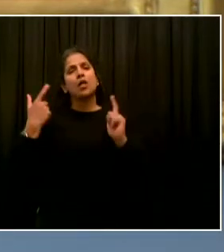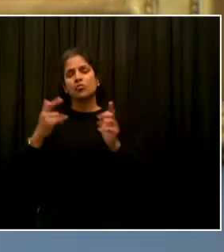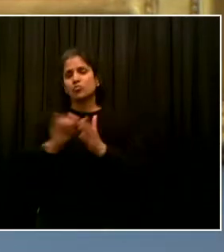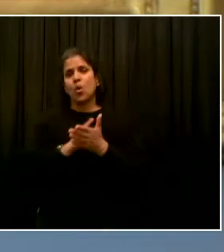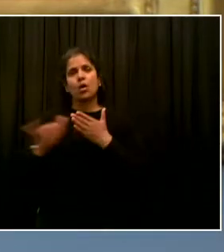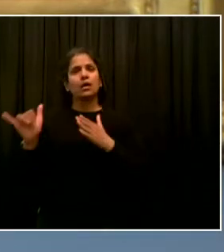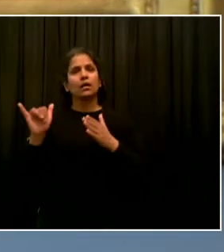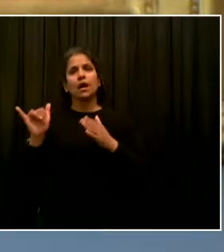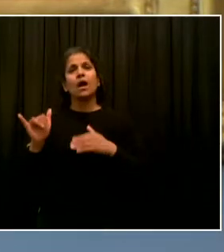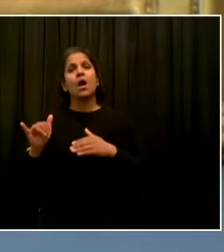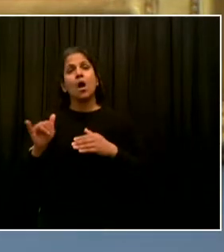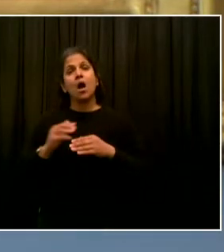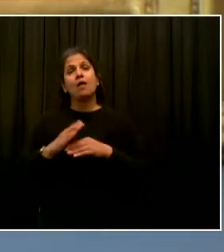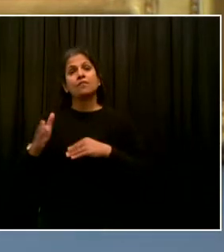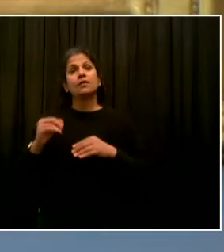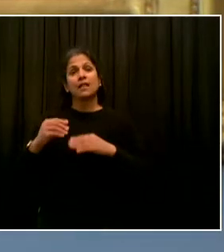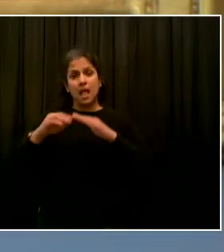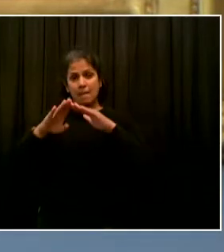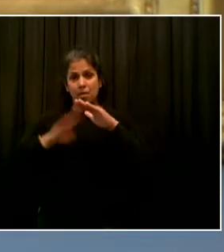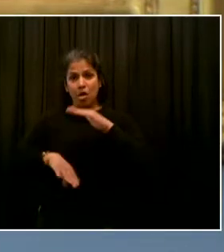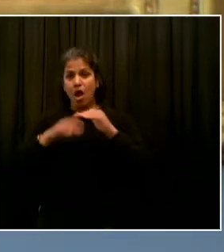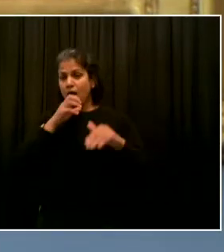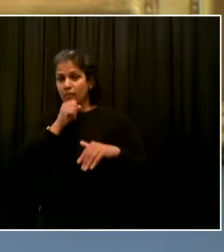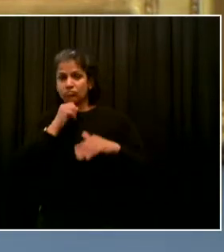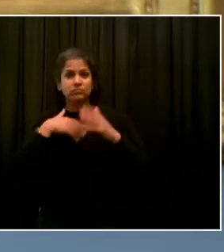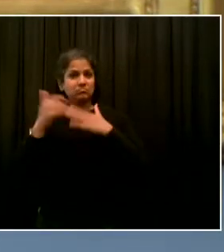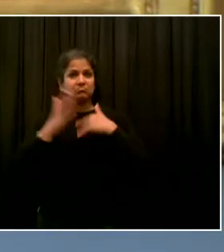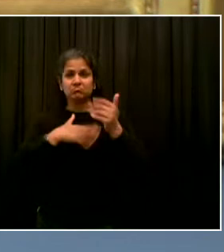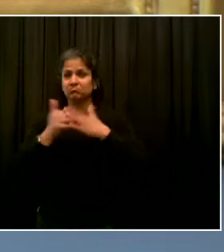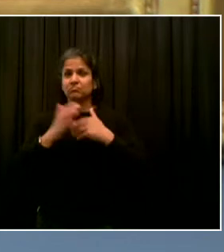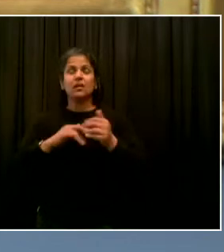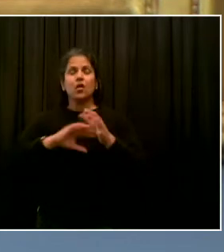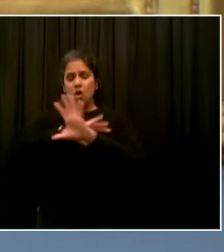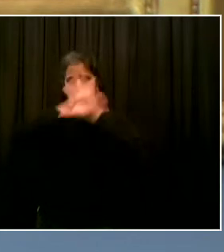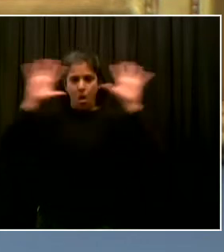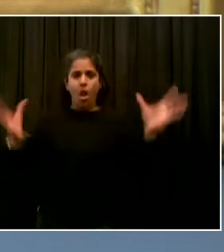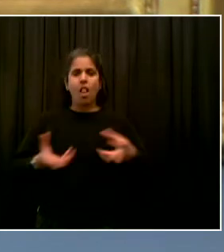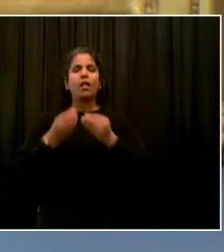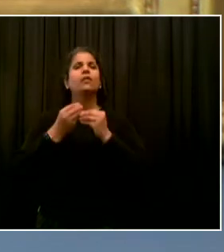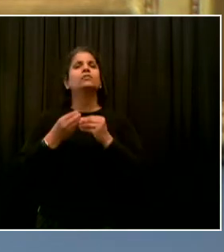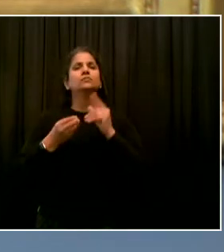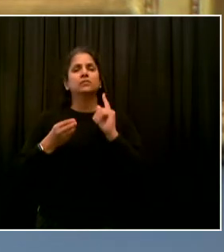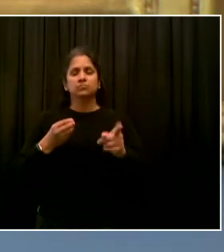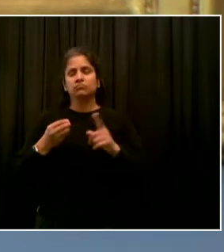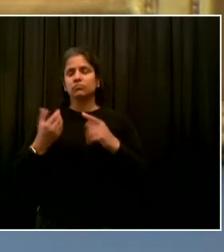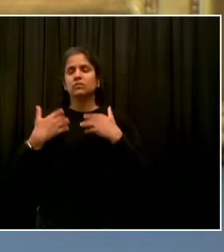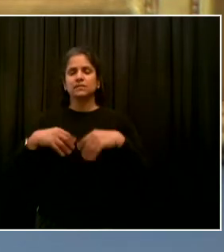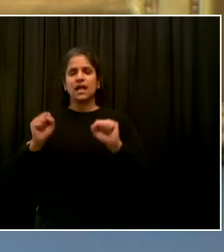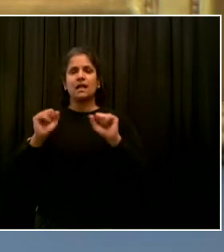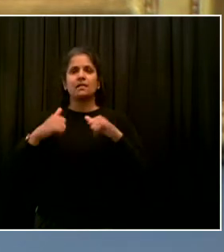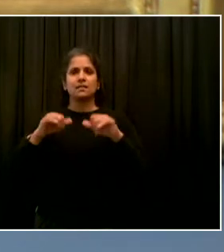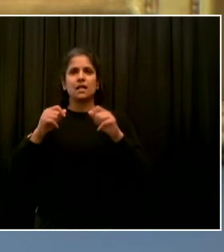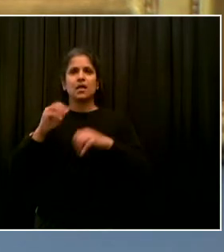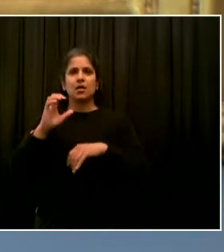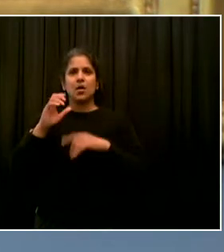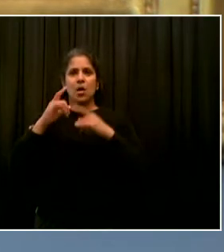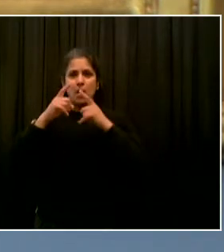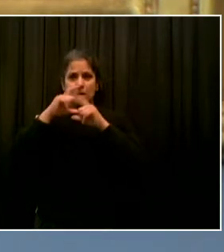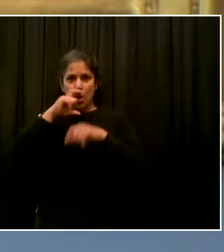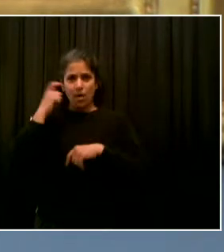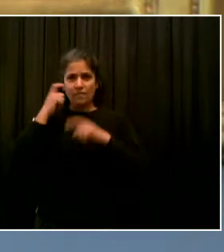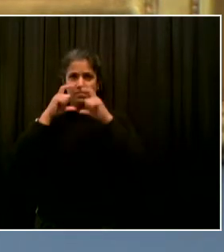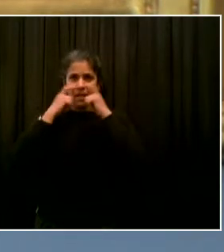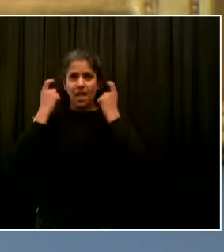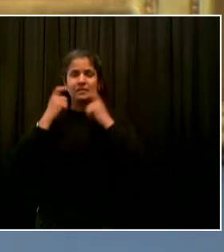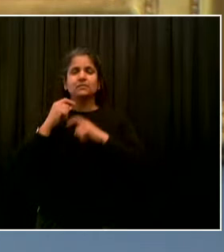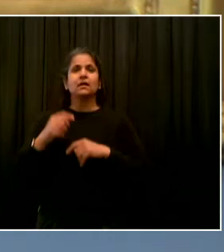or under any age, we're stating if you're in a setting that you feel uncomfortable with unknown